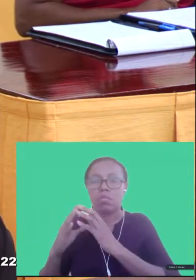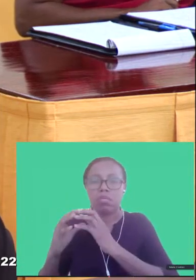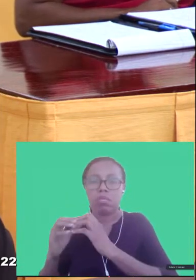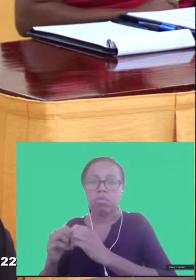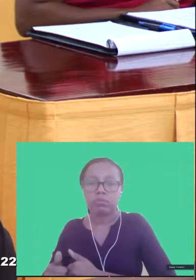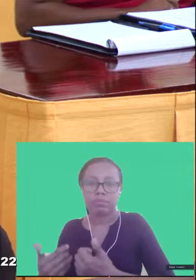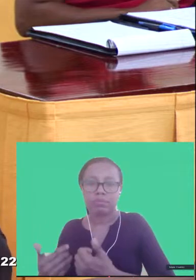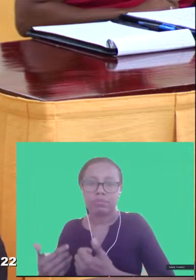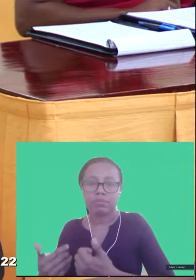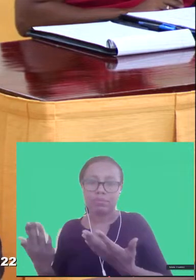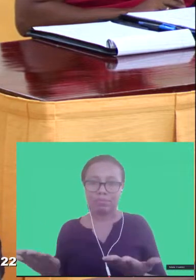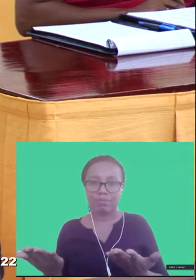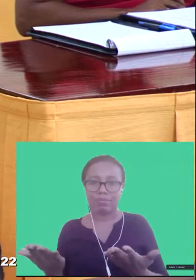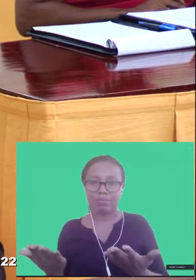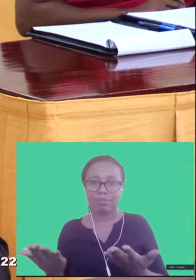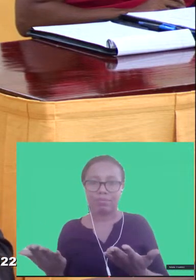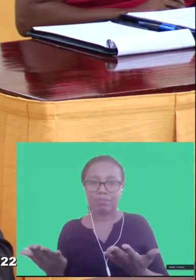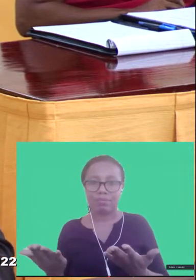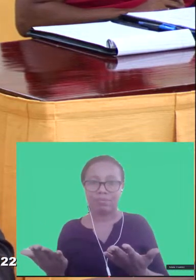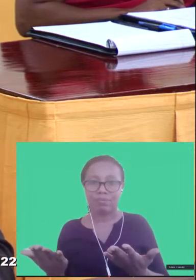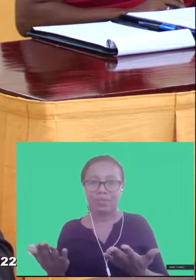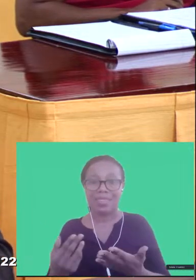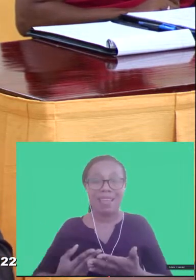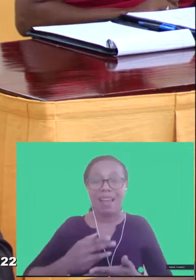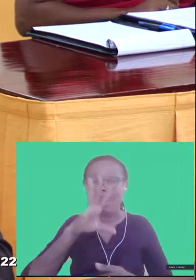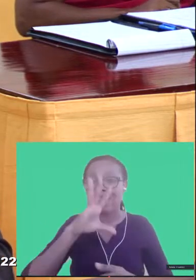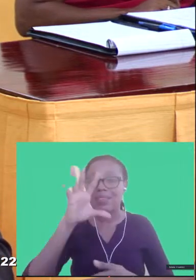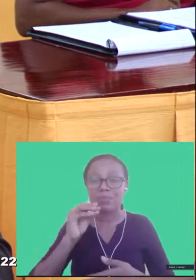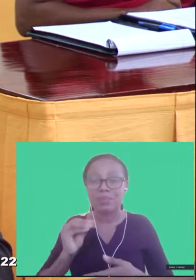to say candidly, what are the reasons for it?